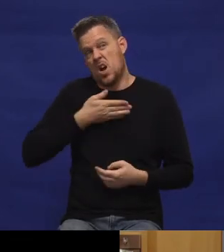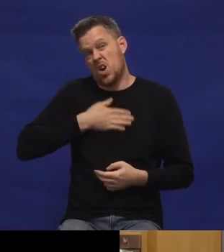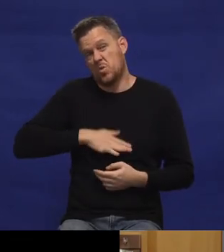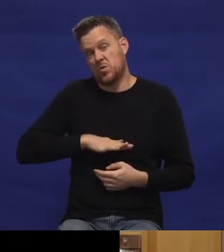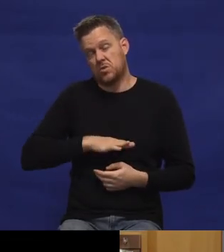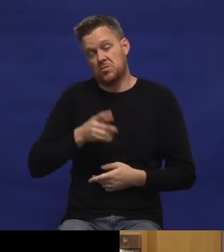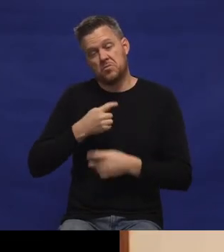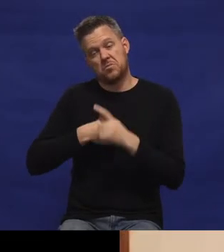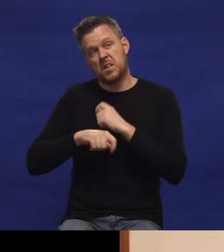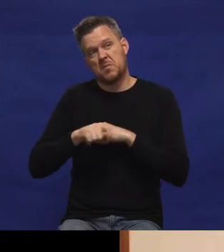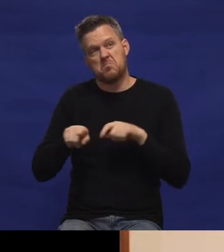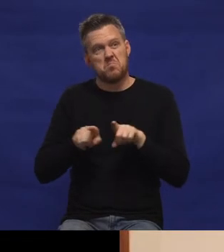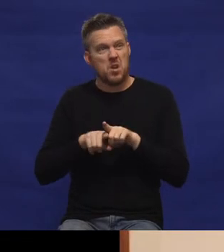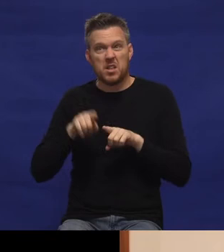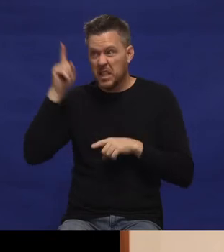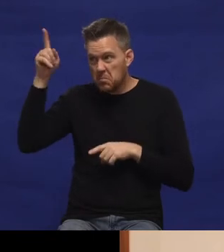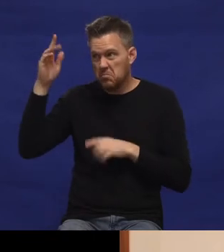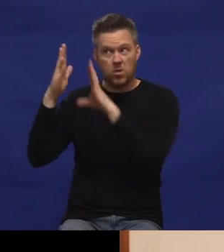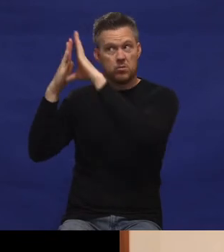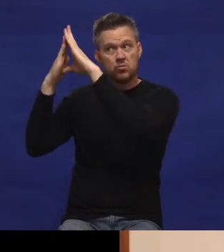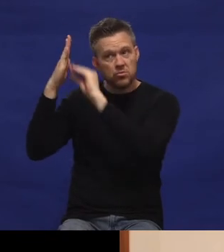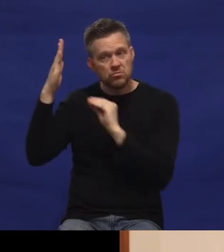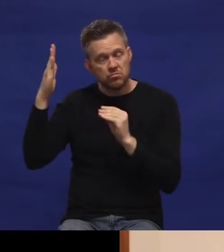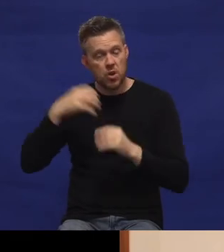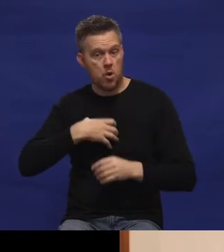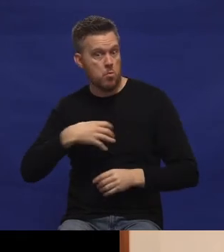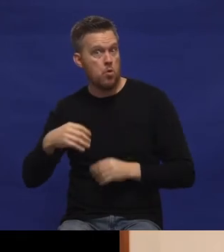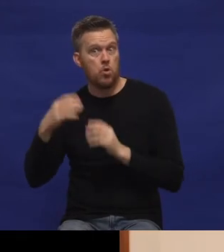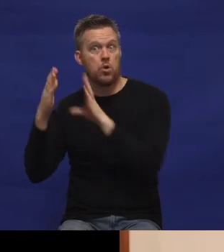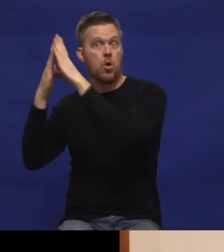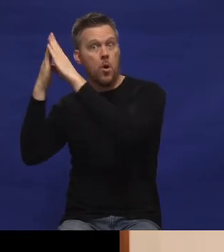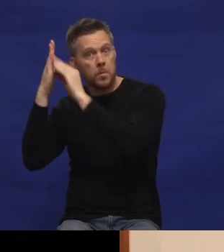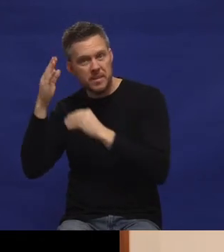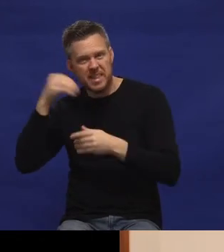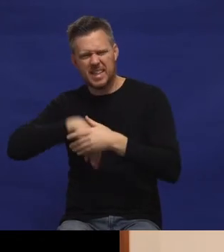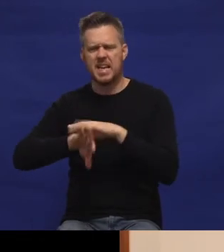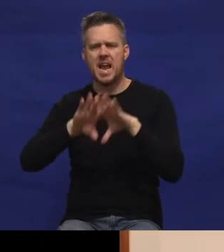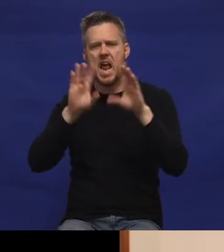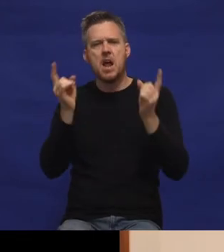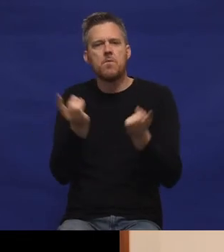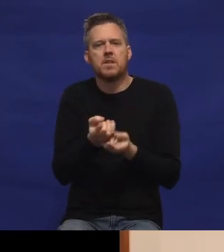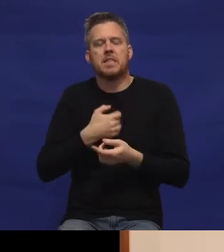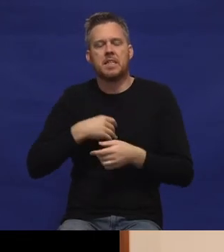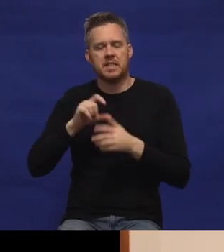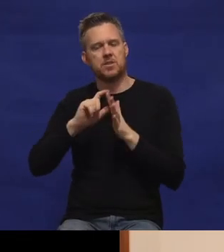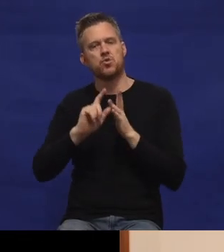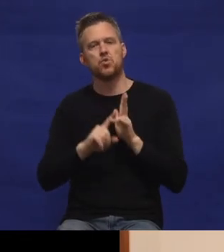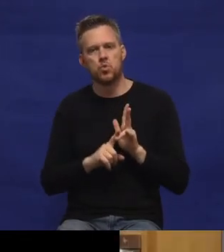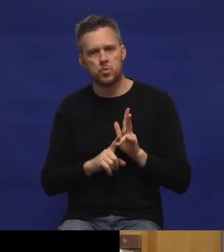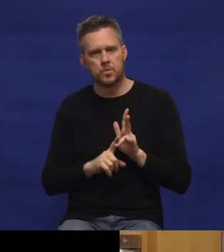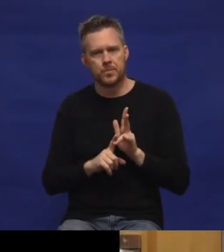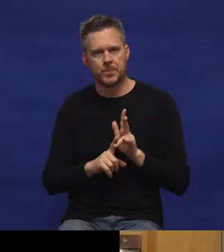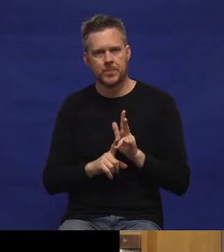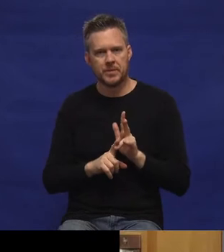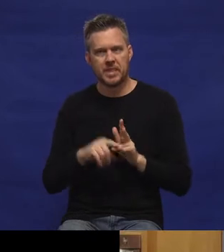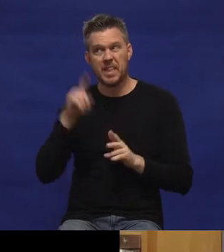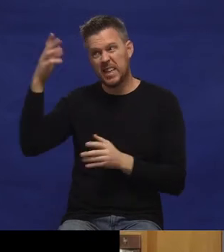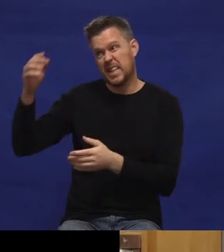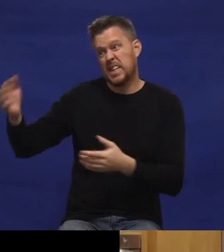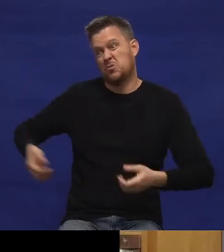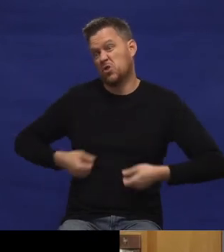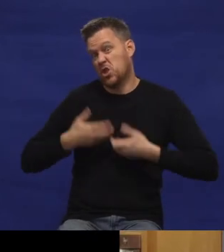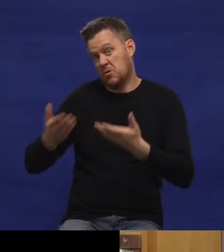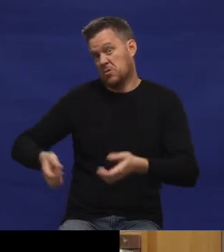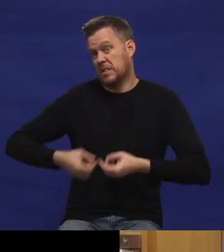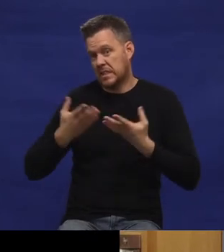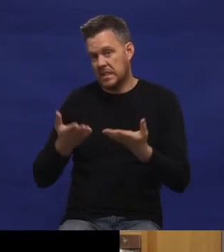And so I want to be like him every day. I want to be more like him in everything that I do. And he was